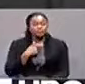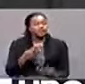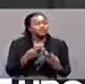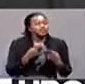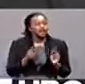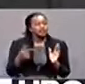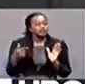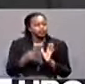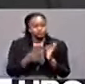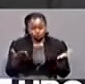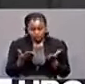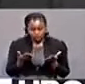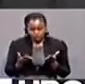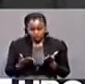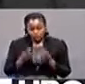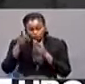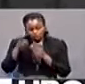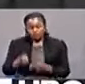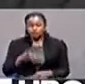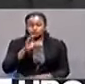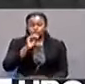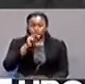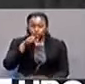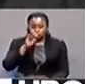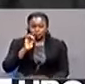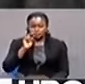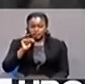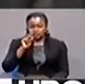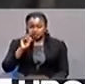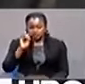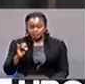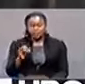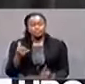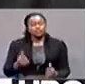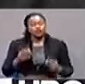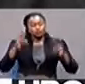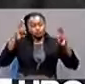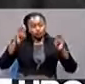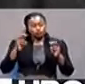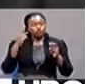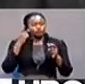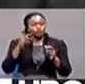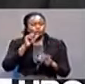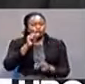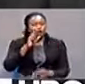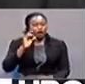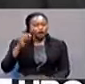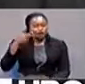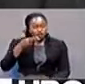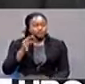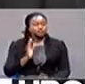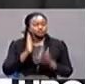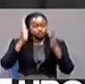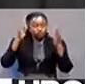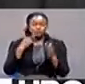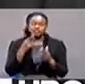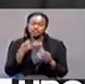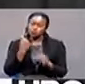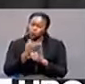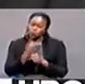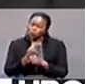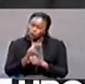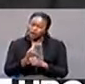of Honorable Sarah Opendi. The motto of the Archbishop, work hard and pray.